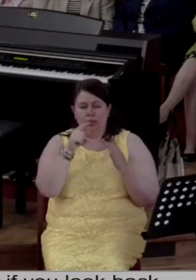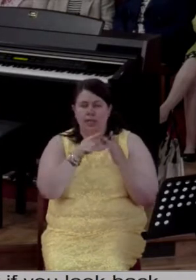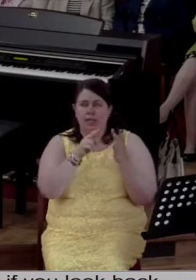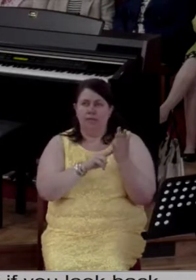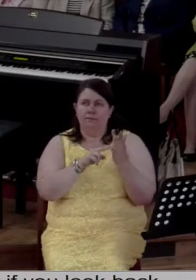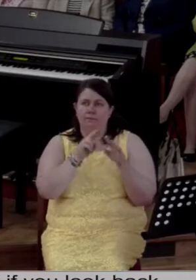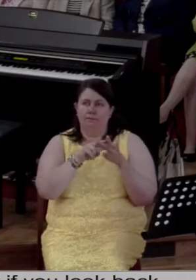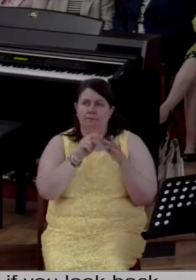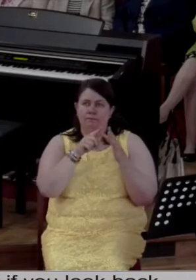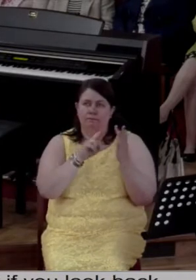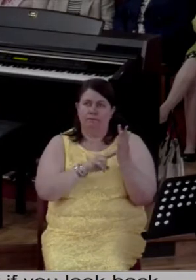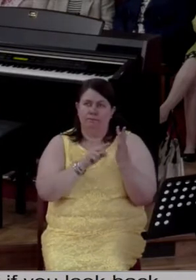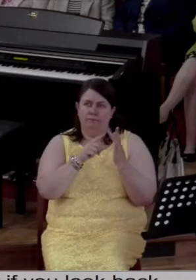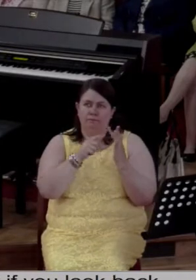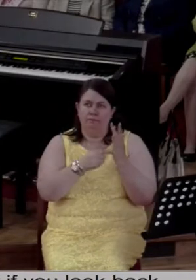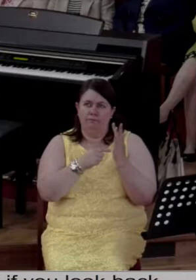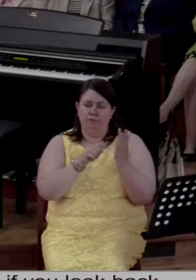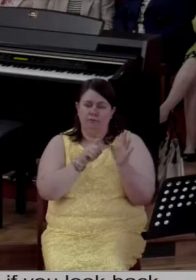for infinity.